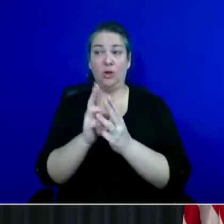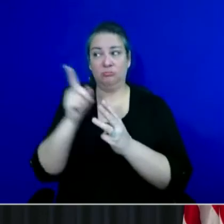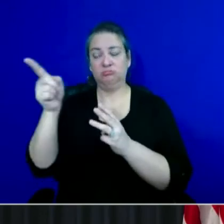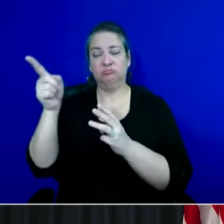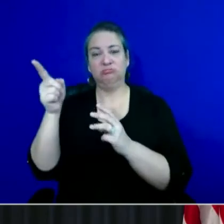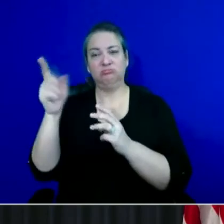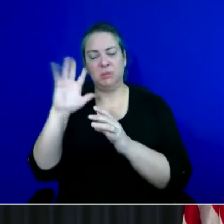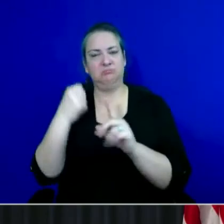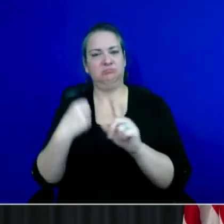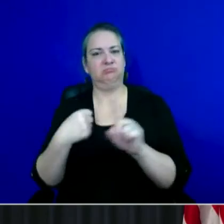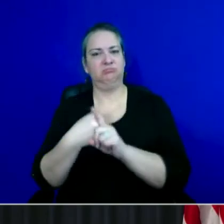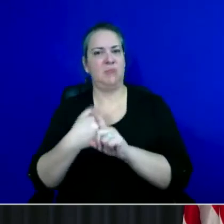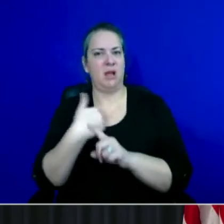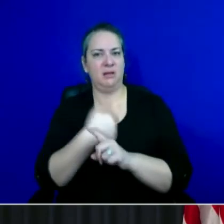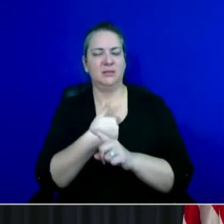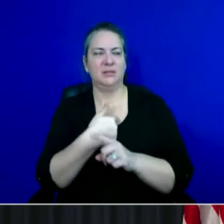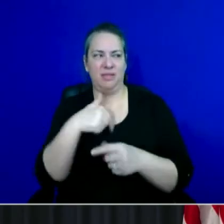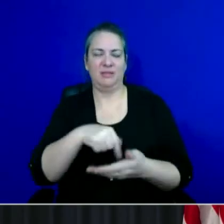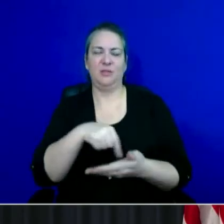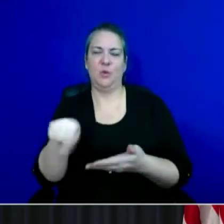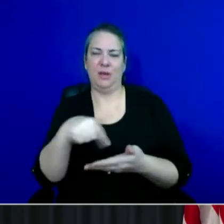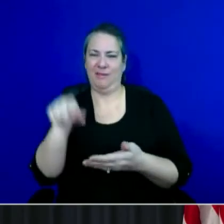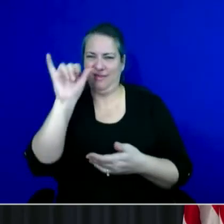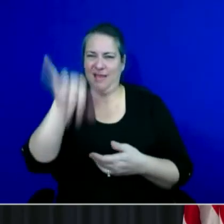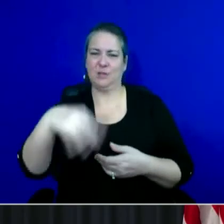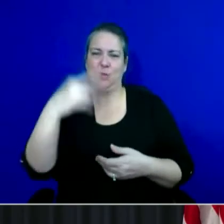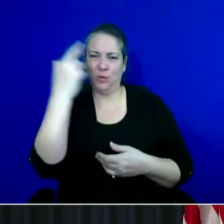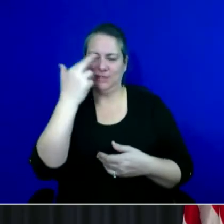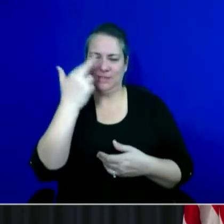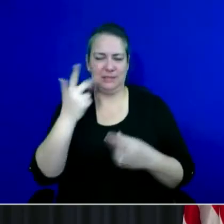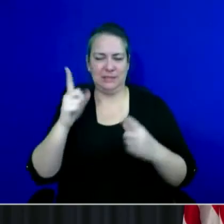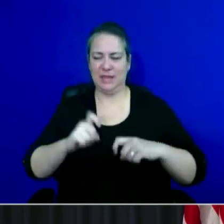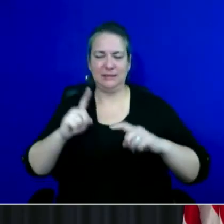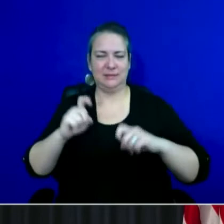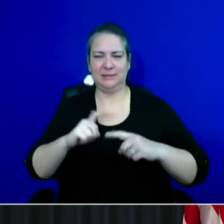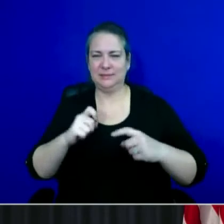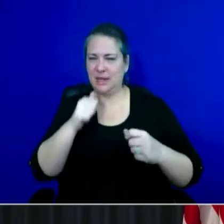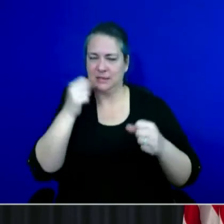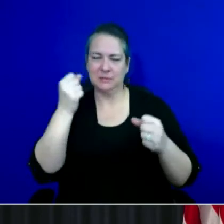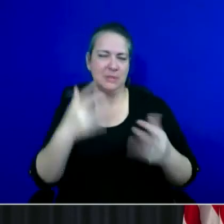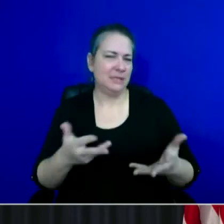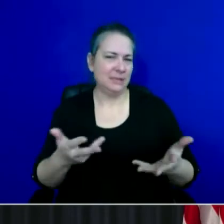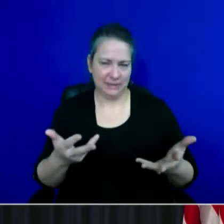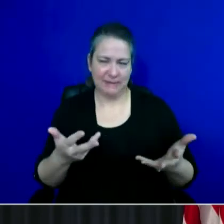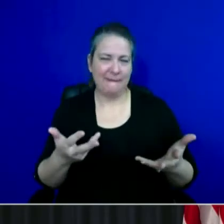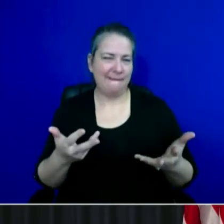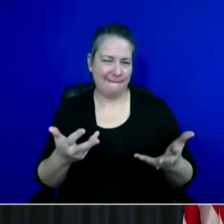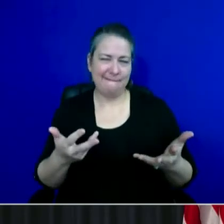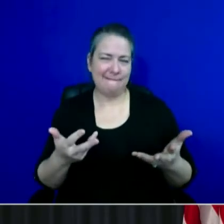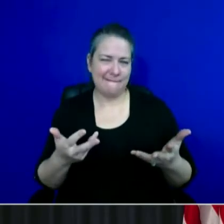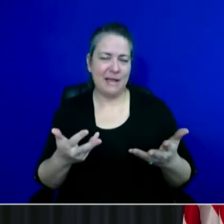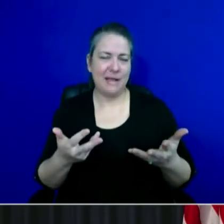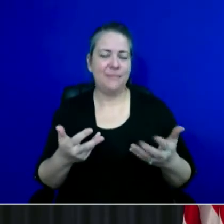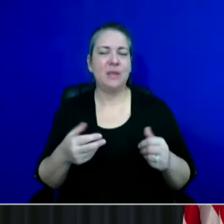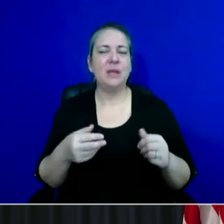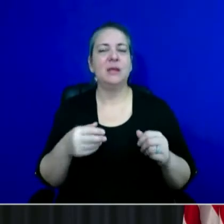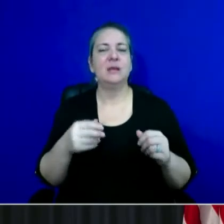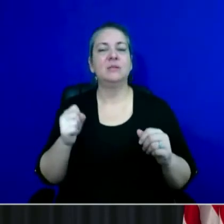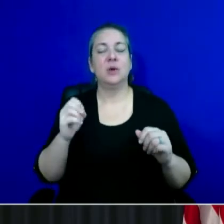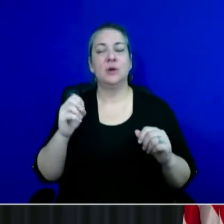going on with the positivity rate, that those that are truly sick, more likely to test positive, that are symptomatic